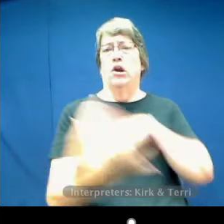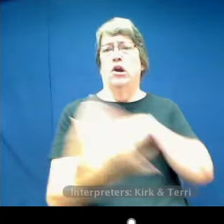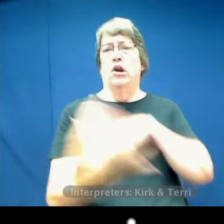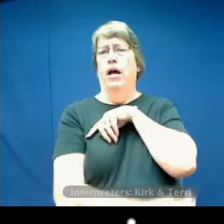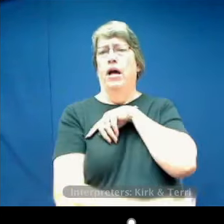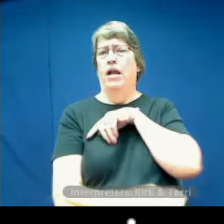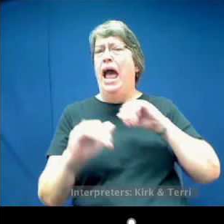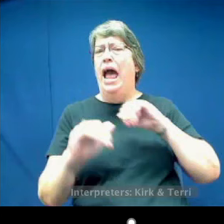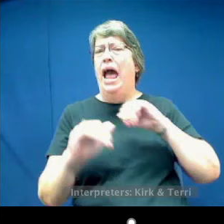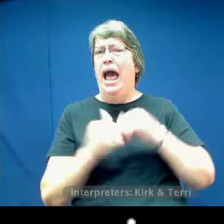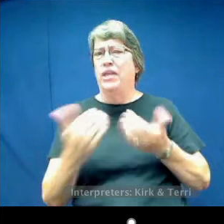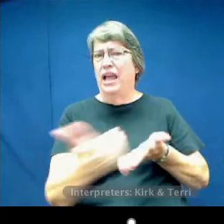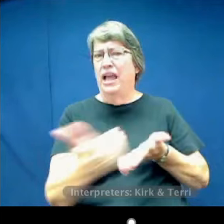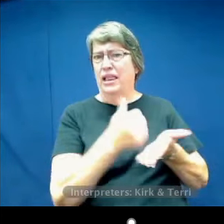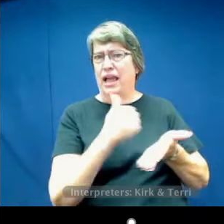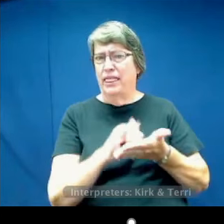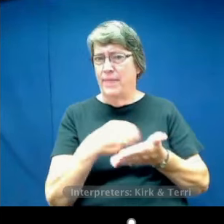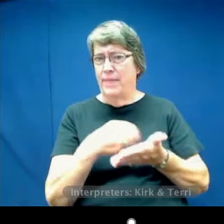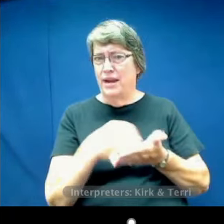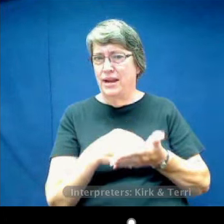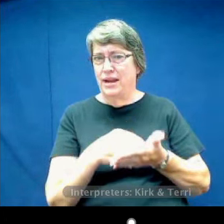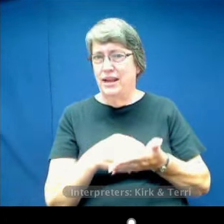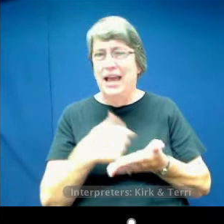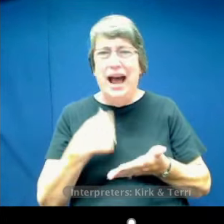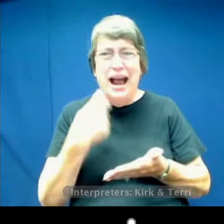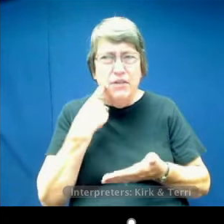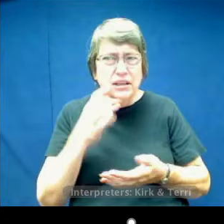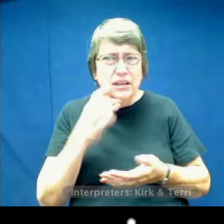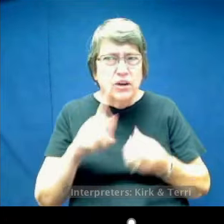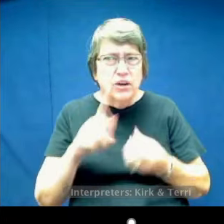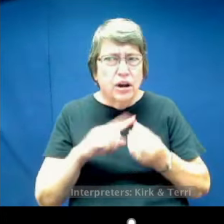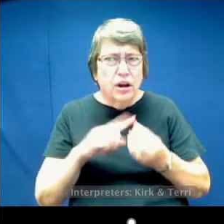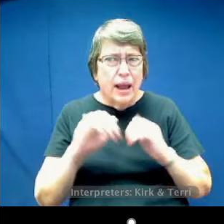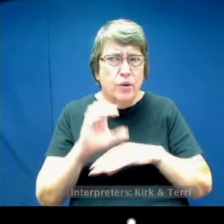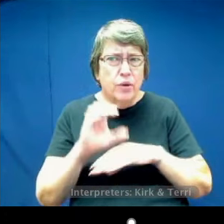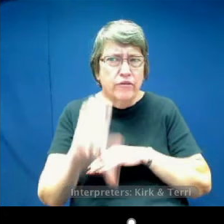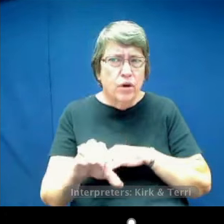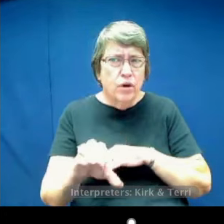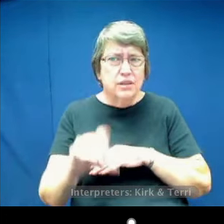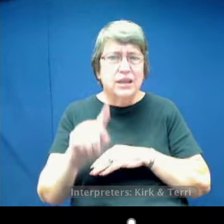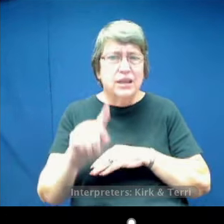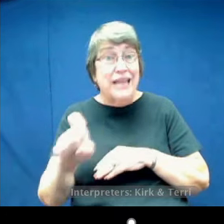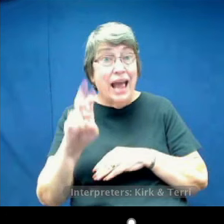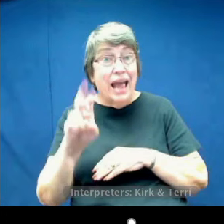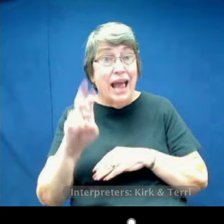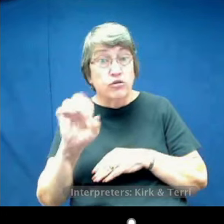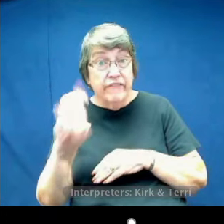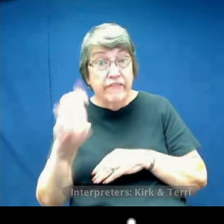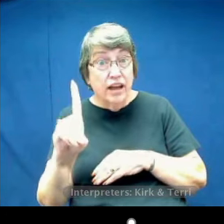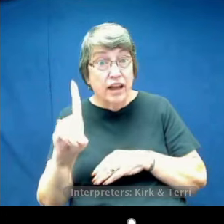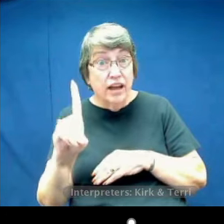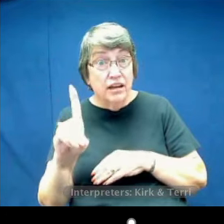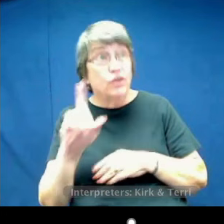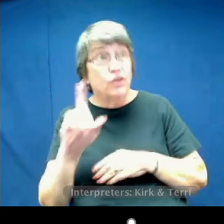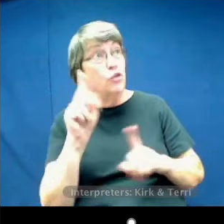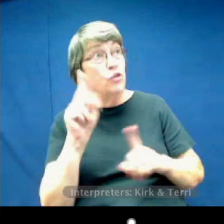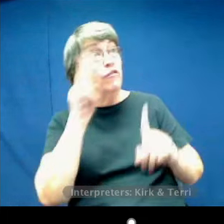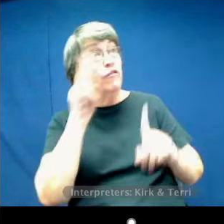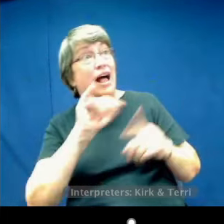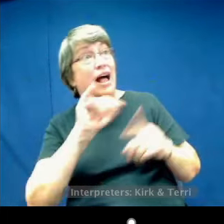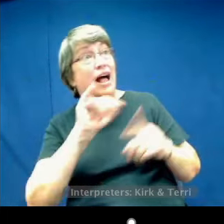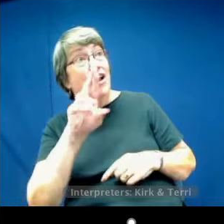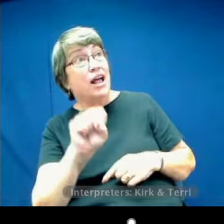paid or collected? And I just went through those enforcement mechanisms. So your tax refund, if you don't have any assets